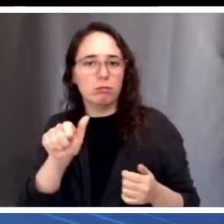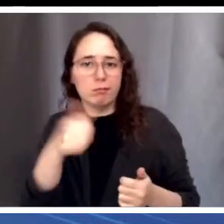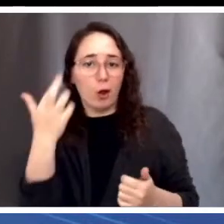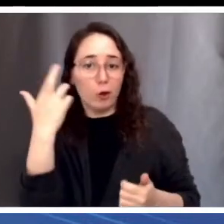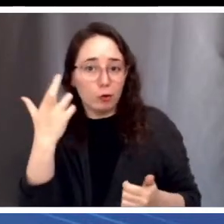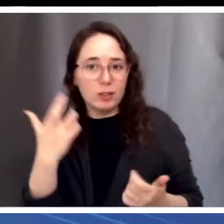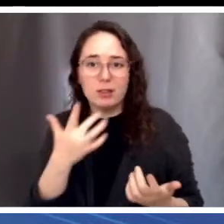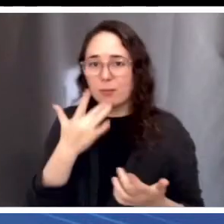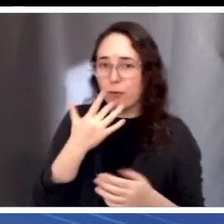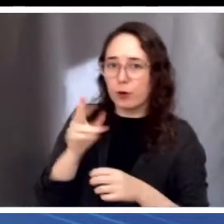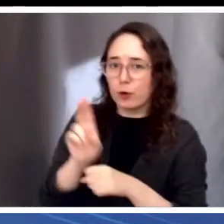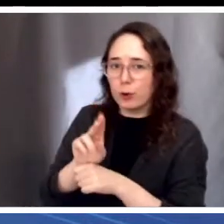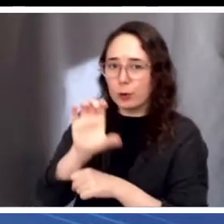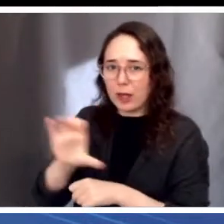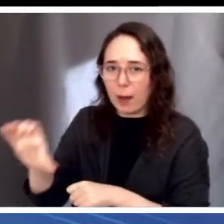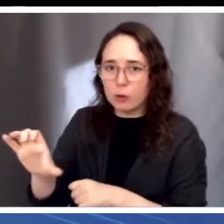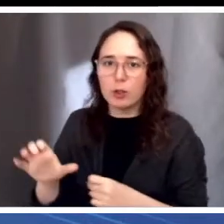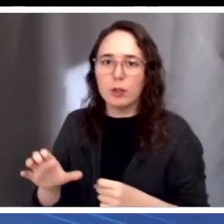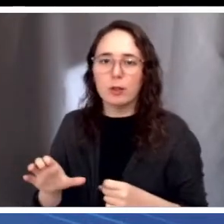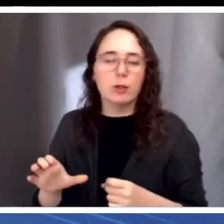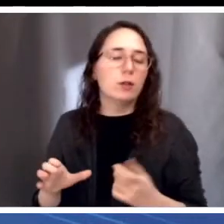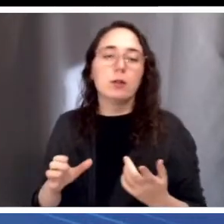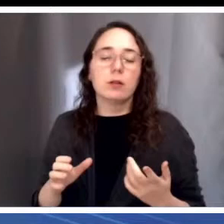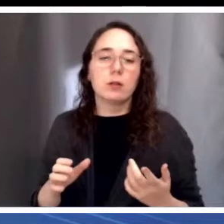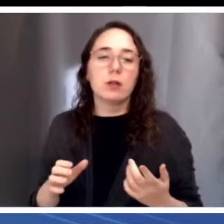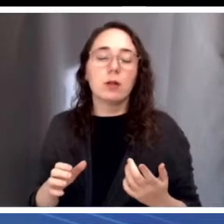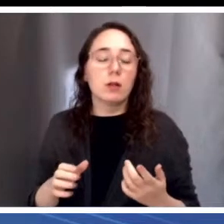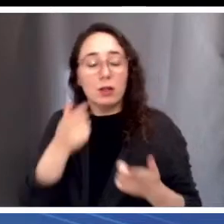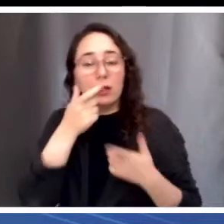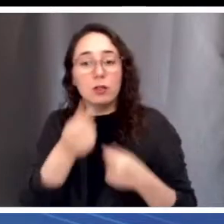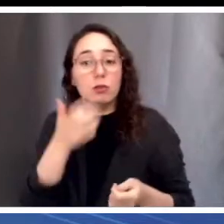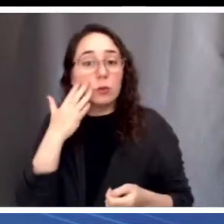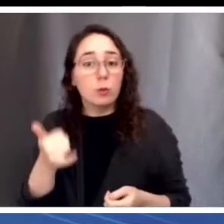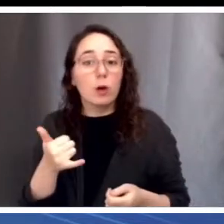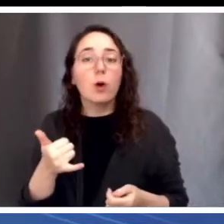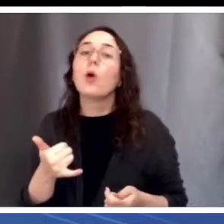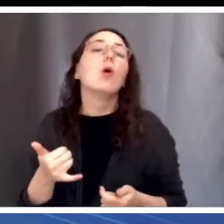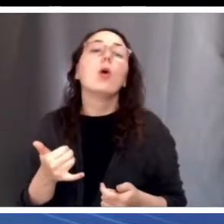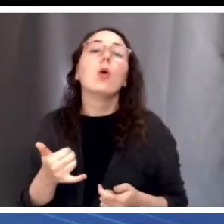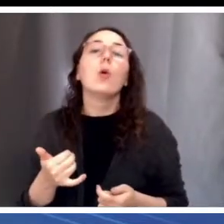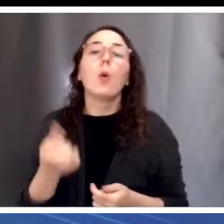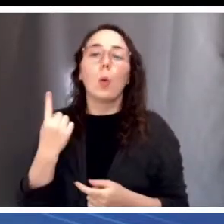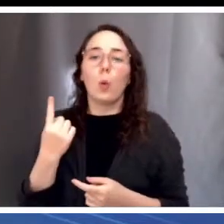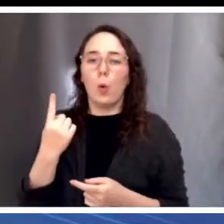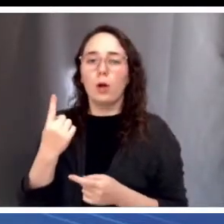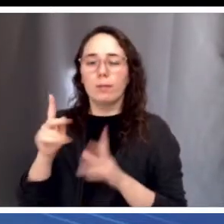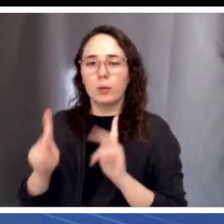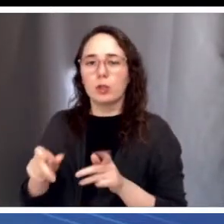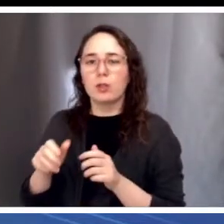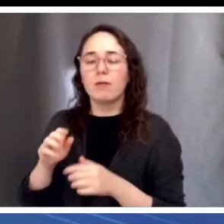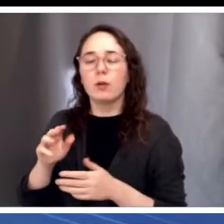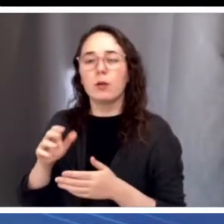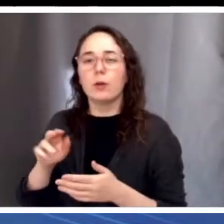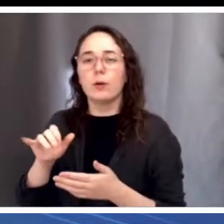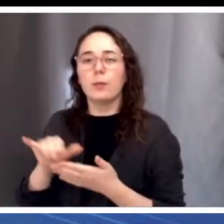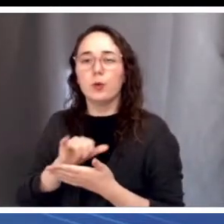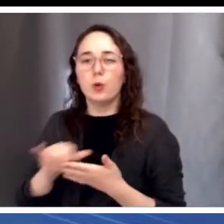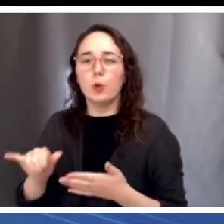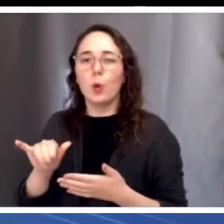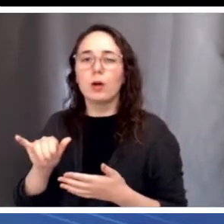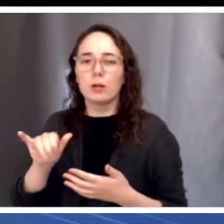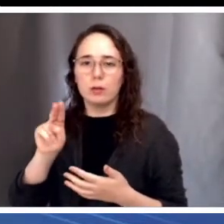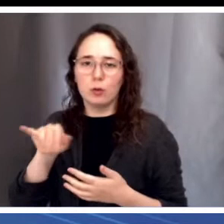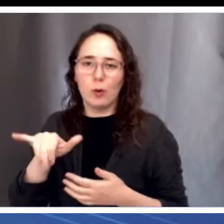use it a lot. And it was interesting because we had a gentleman from the New York City mayor's office for people with disabilities named Wale